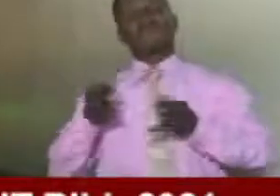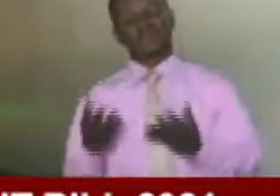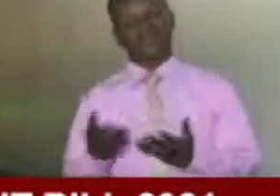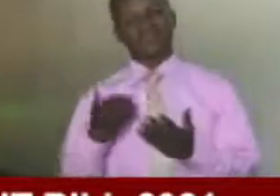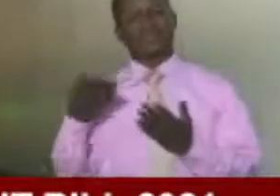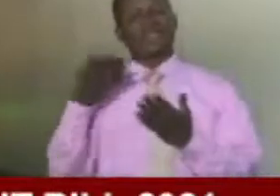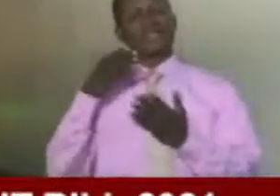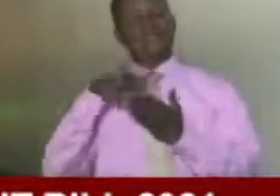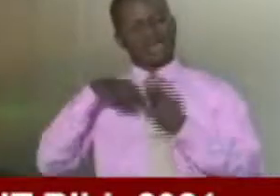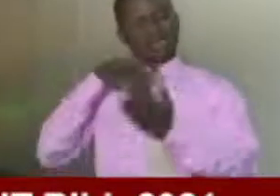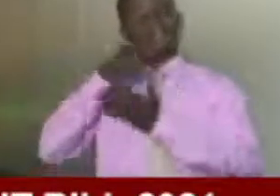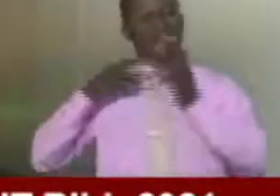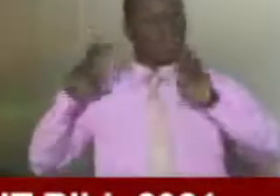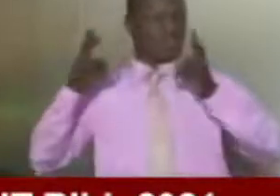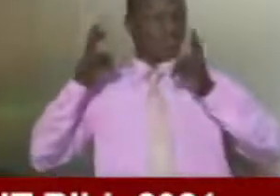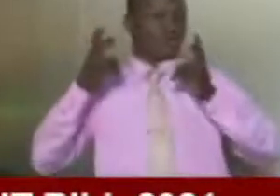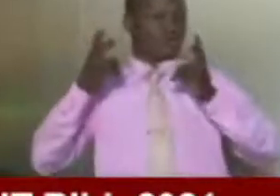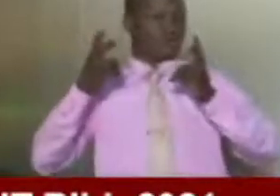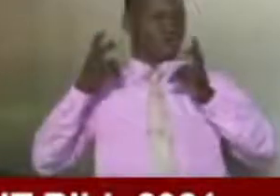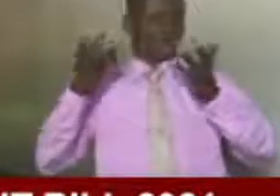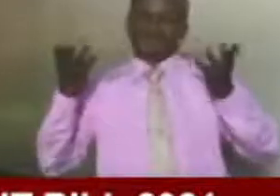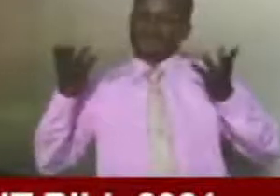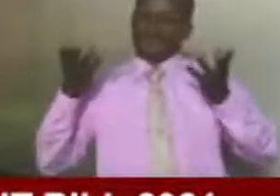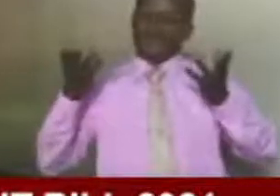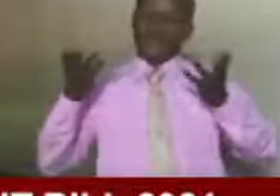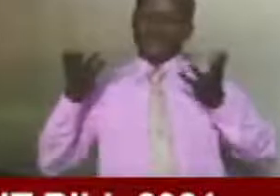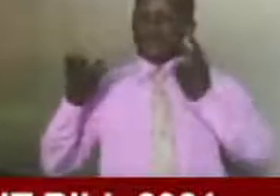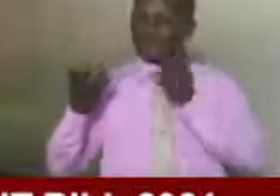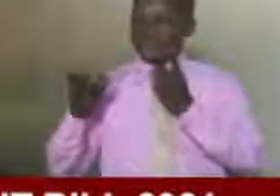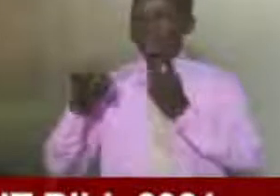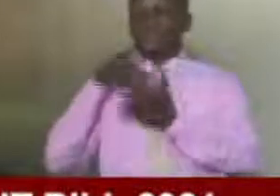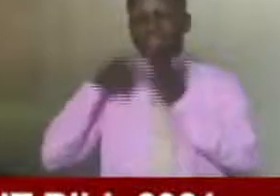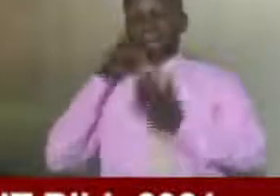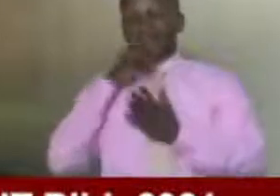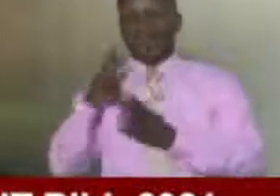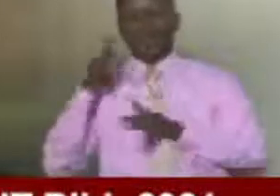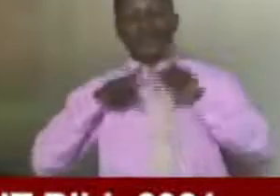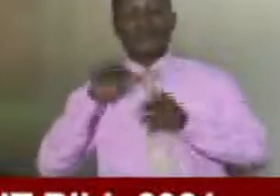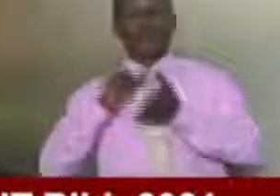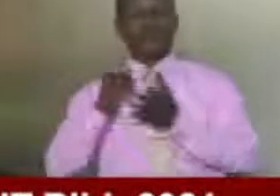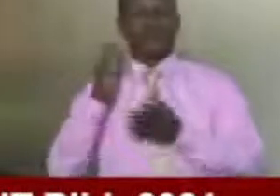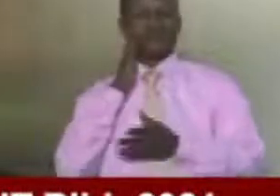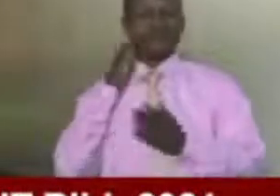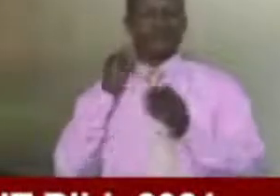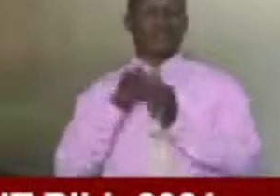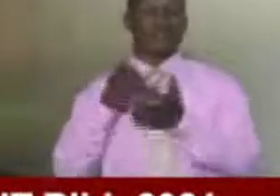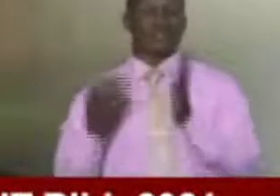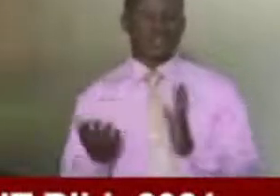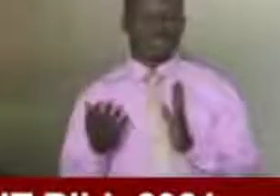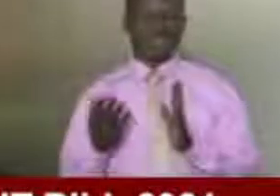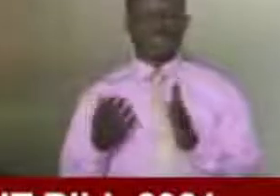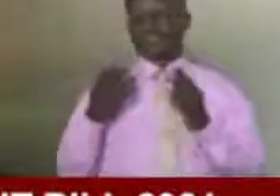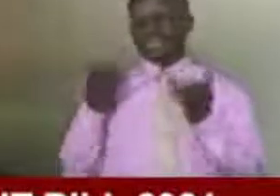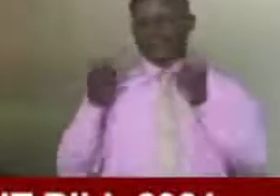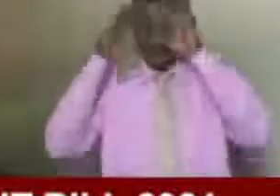the issues themselves. So as a National Assembly, these are people that are very familiar with these issues. So for Mr.